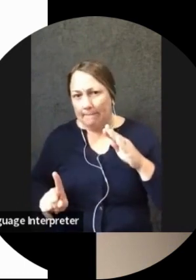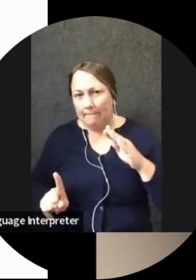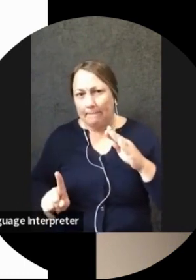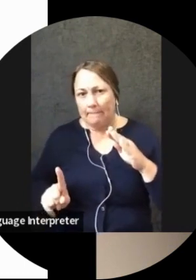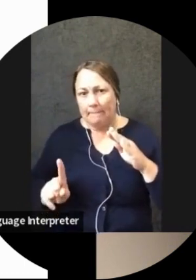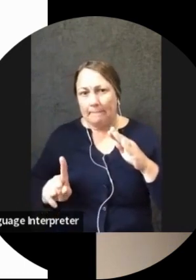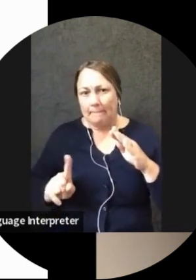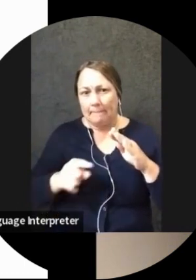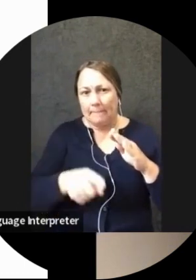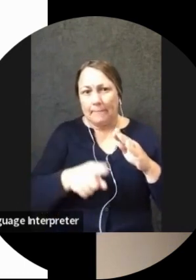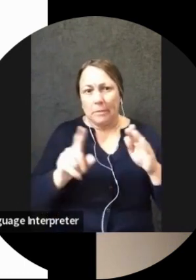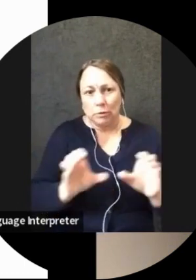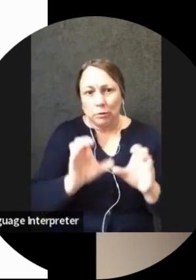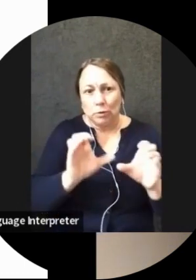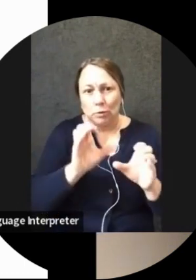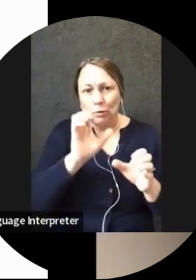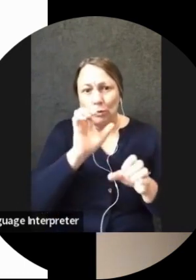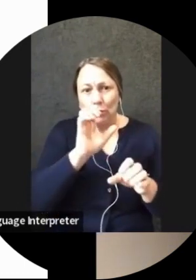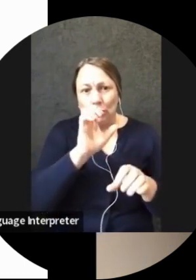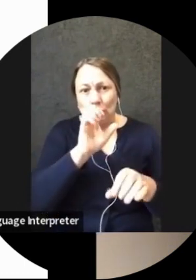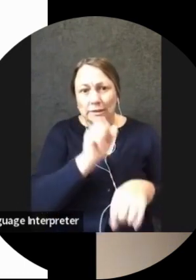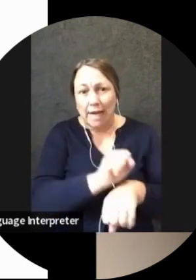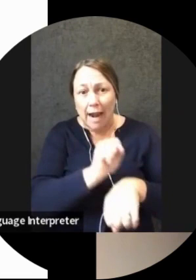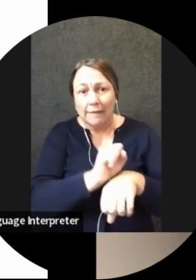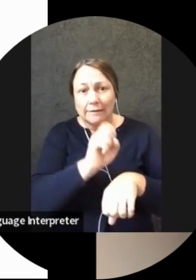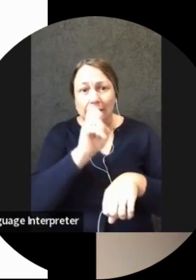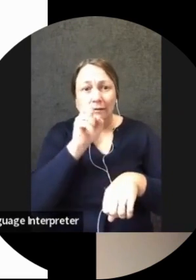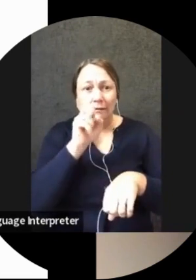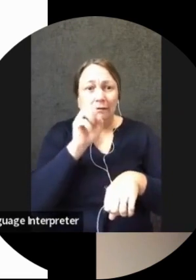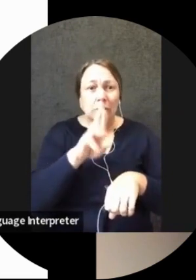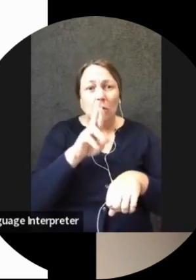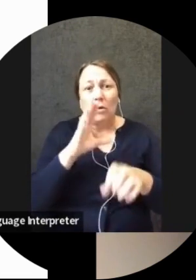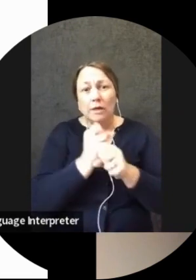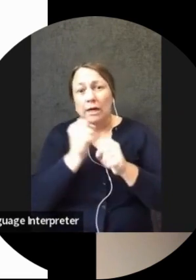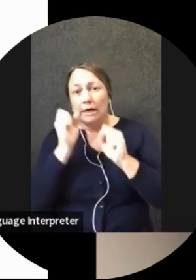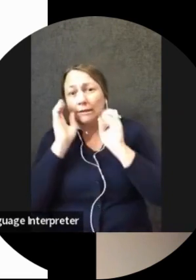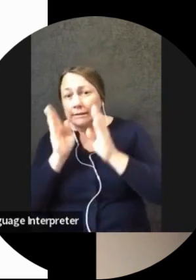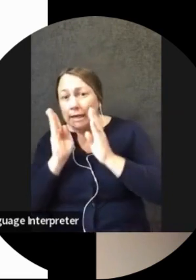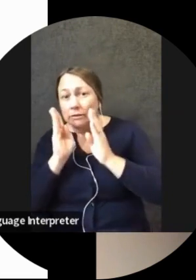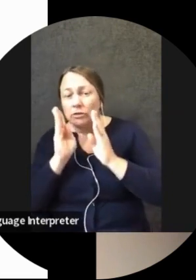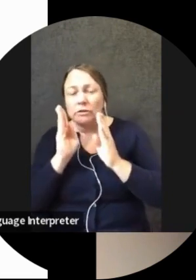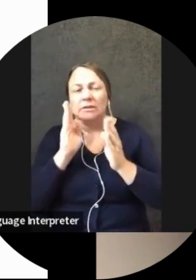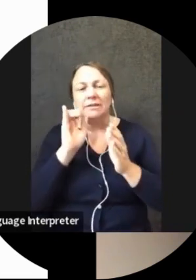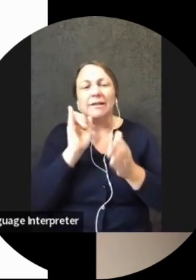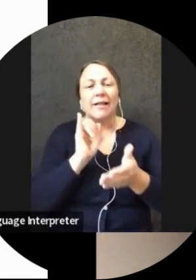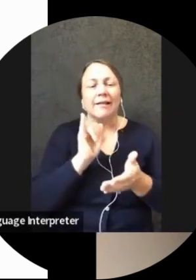performing a task that he or she doesn't want to do, get attention, things like that.